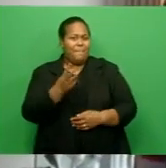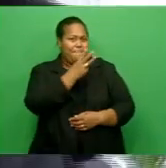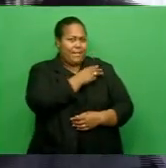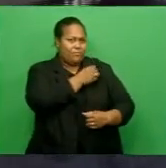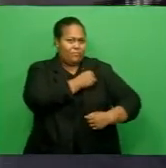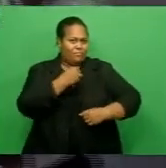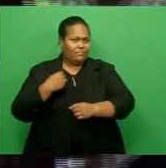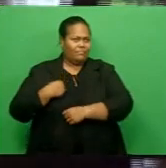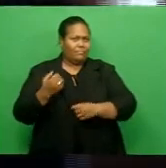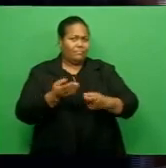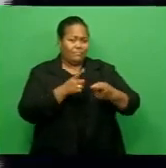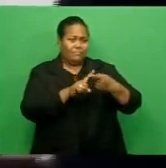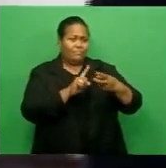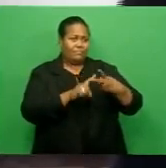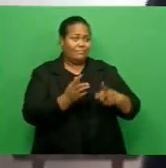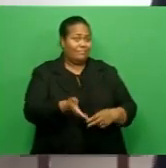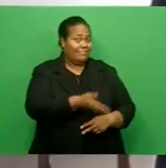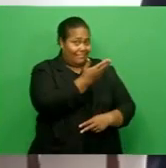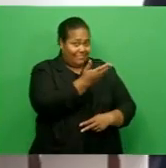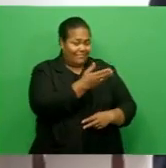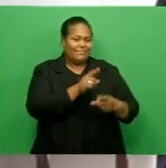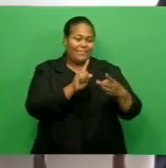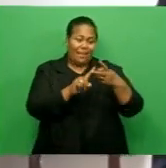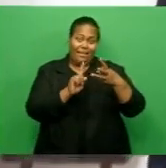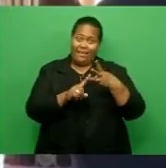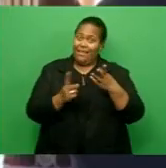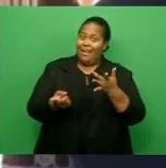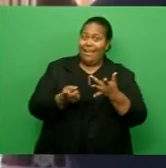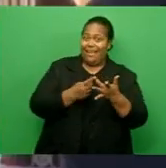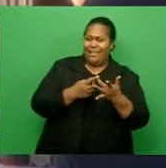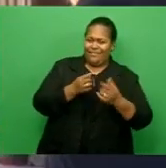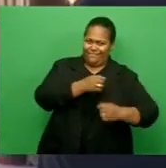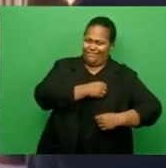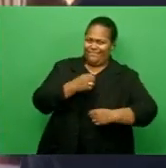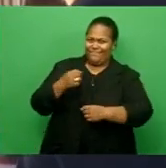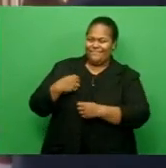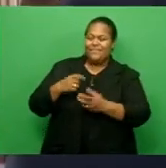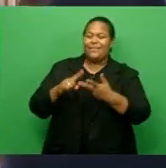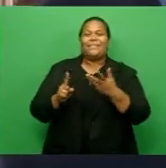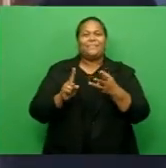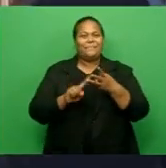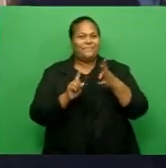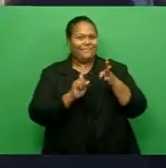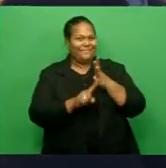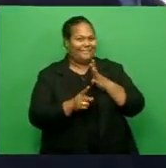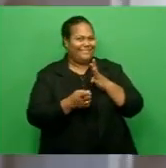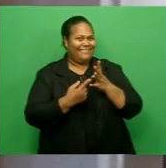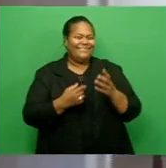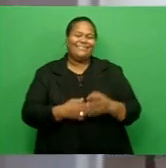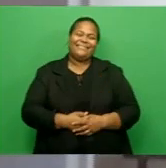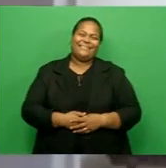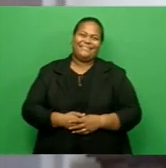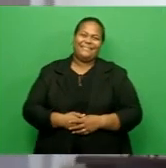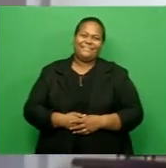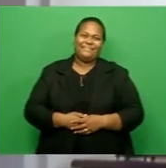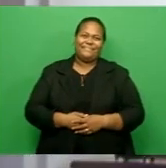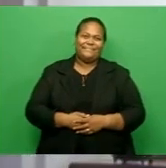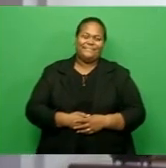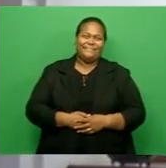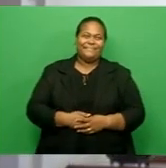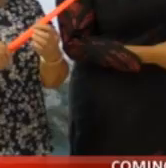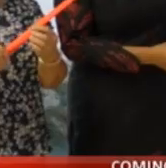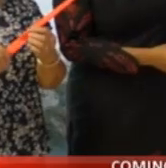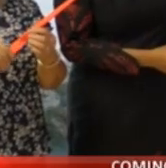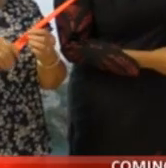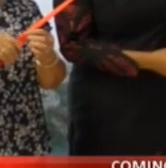Dataka, Mahendra Dahia, Lieutenant Colonel Mason Smith, and Vijay Ragwan. Sainia Nimboila, FBC